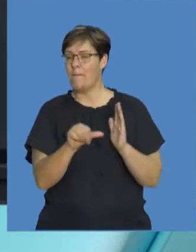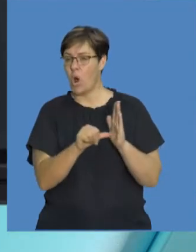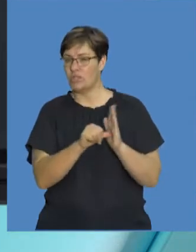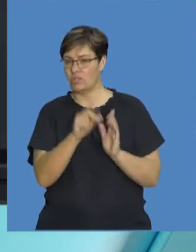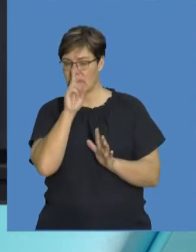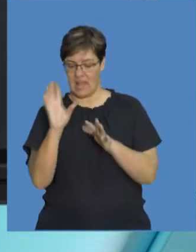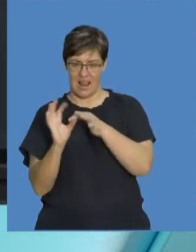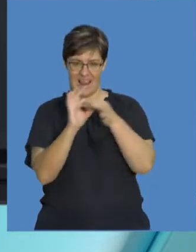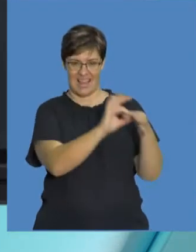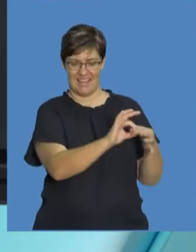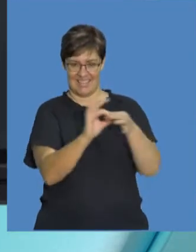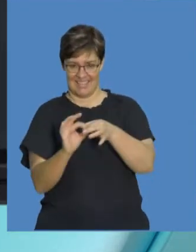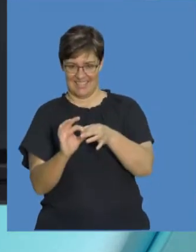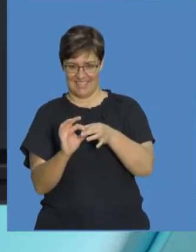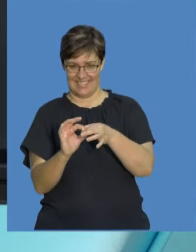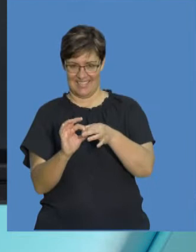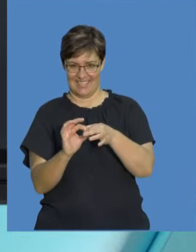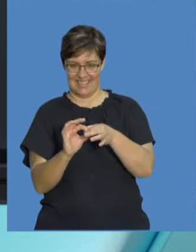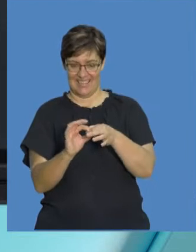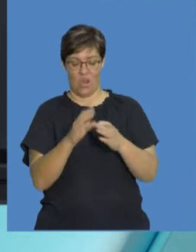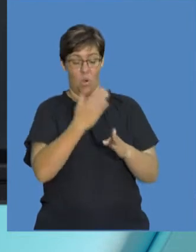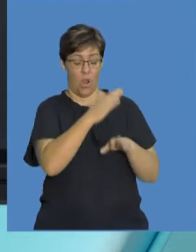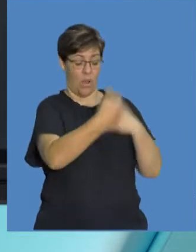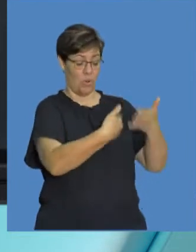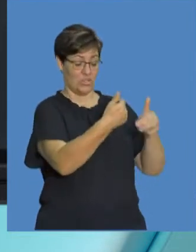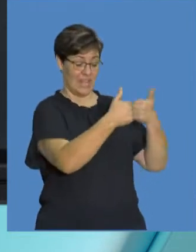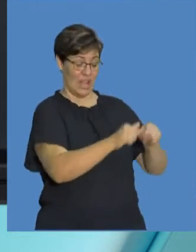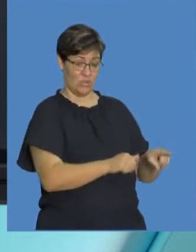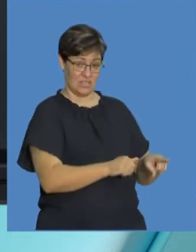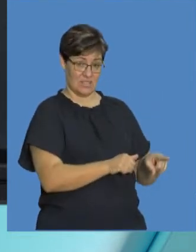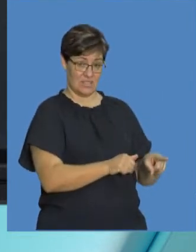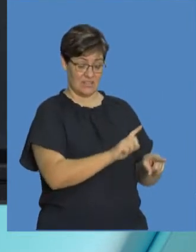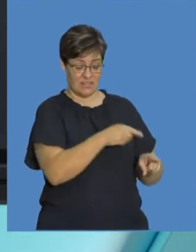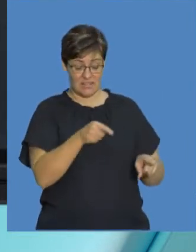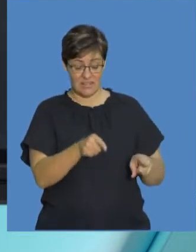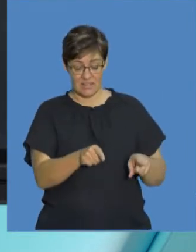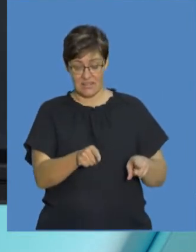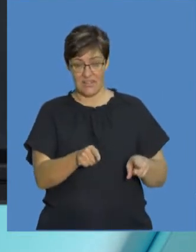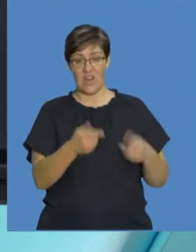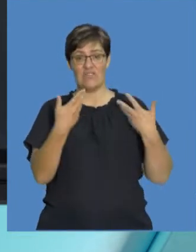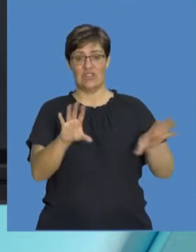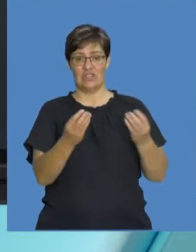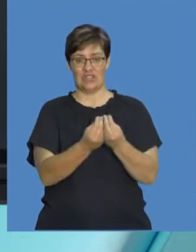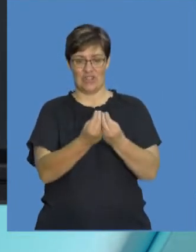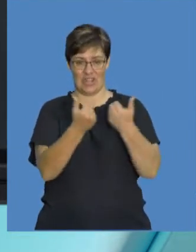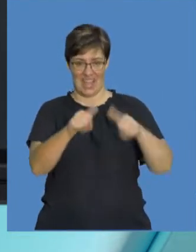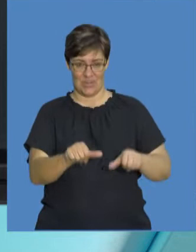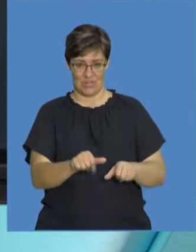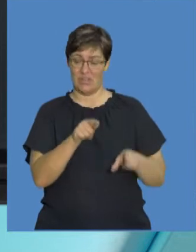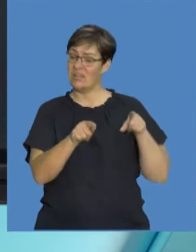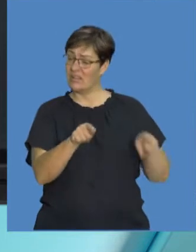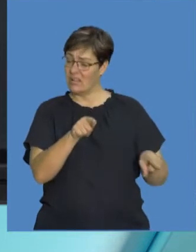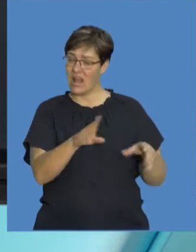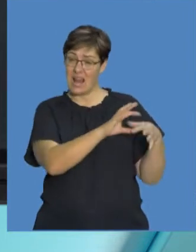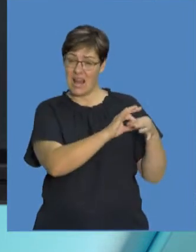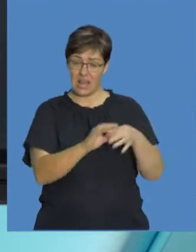the link between the work in process account and the finished goods account.